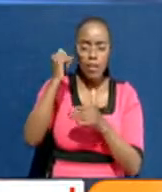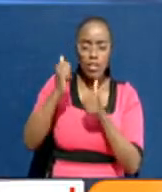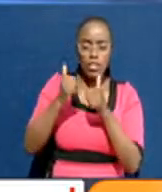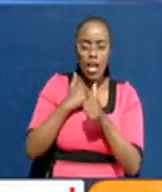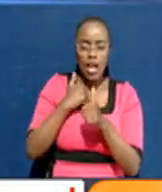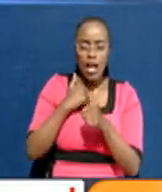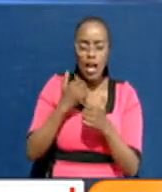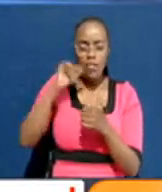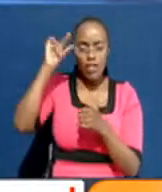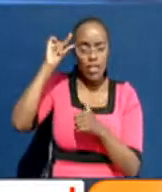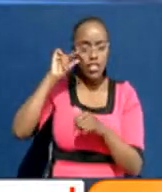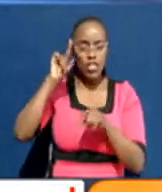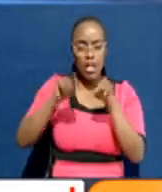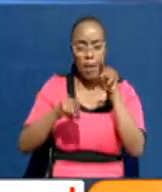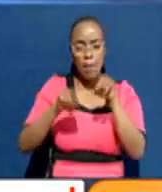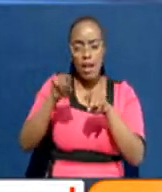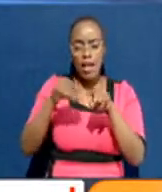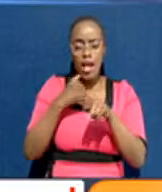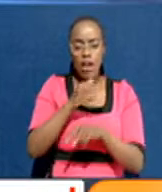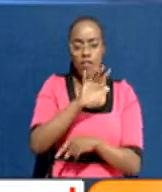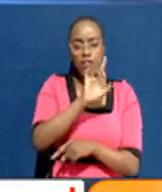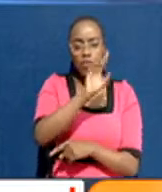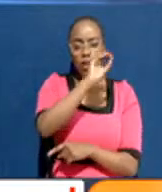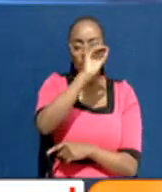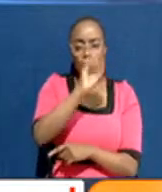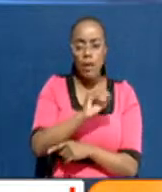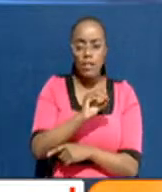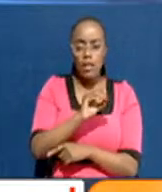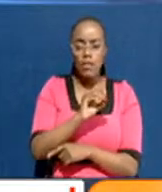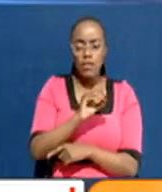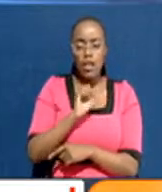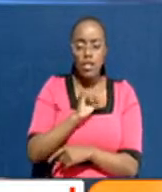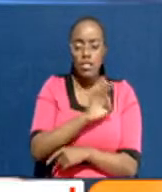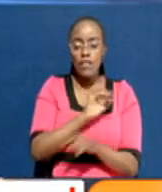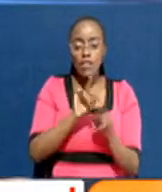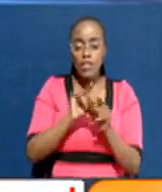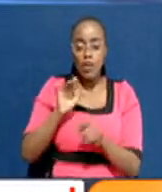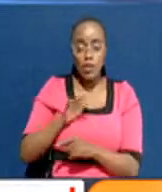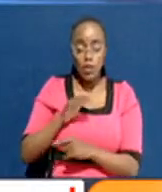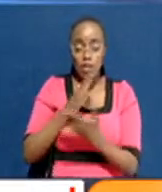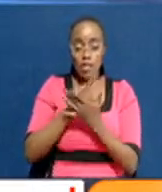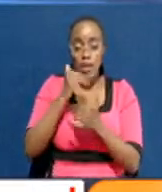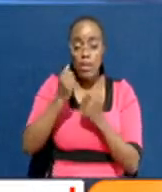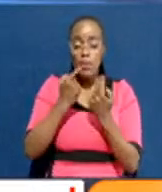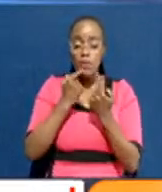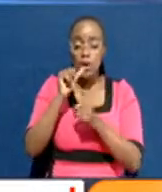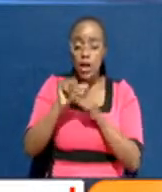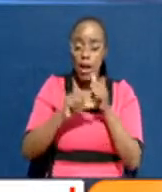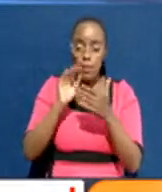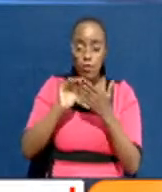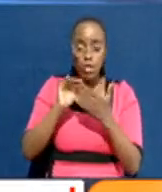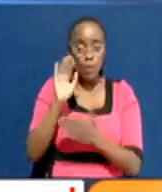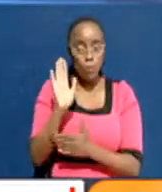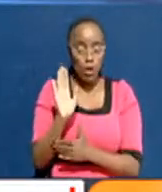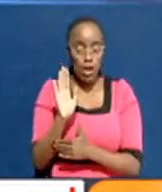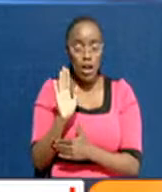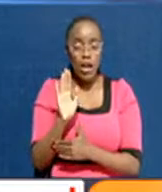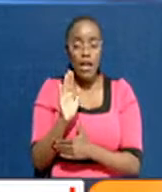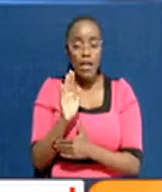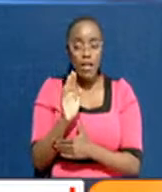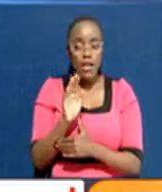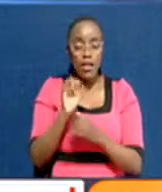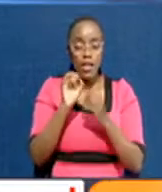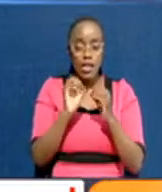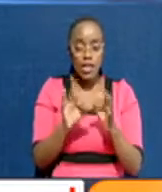gender parity. We have 51% of our staff are women. So that's something that we talk about because we're proud that that we're